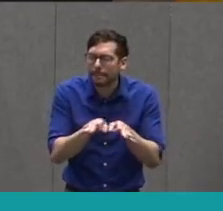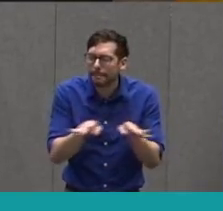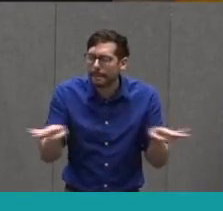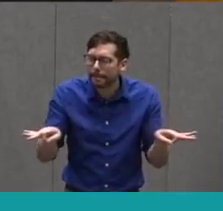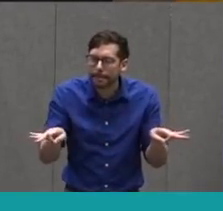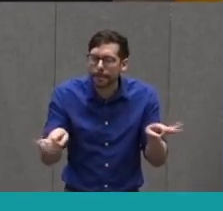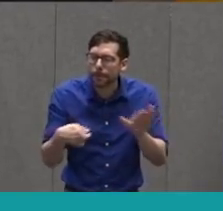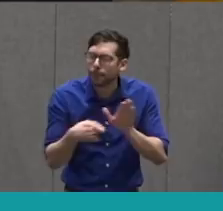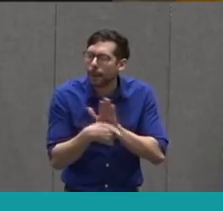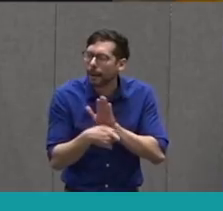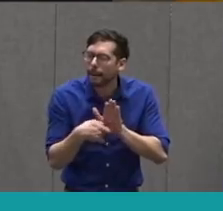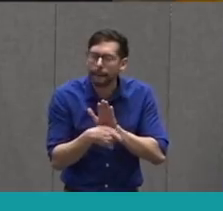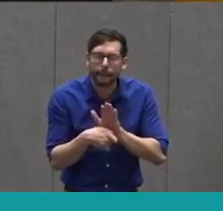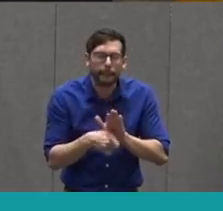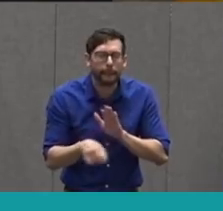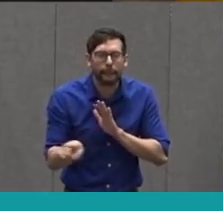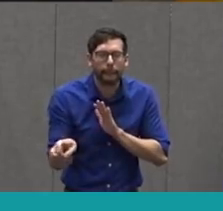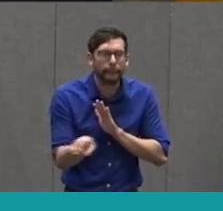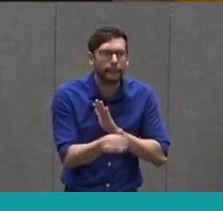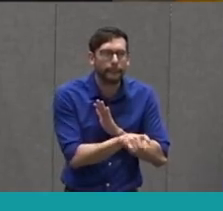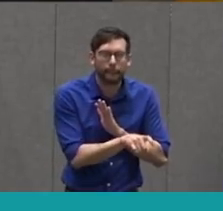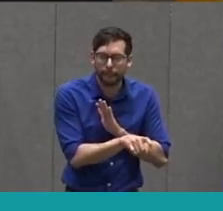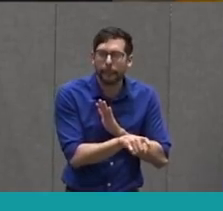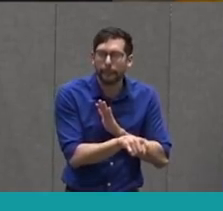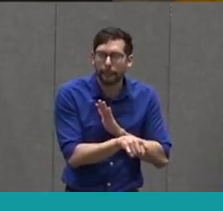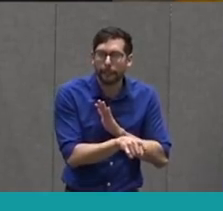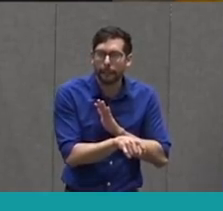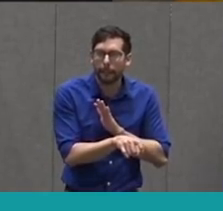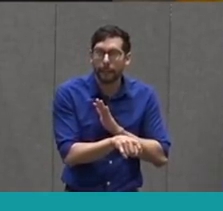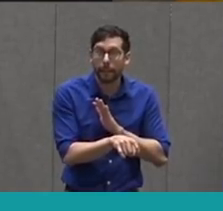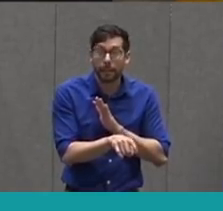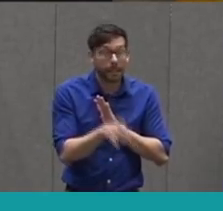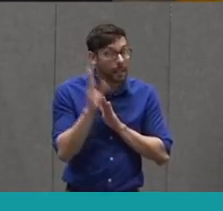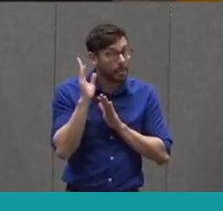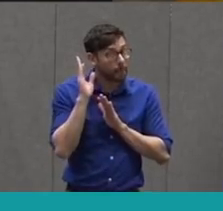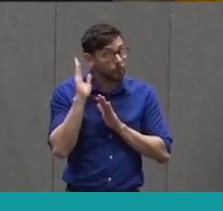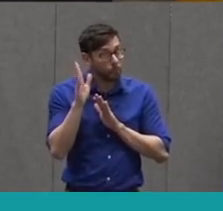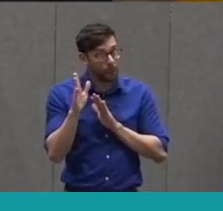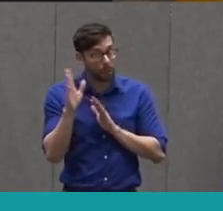work with that would represent our number of the day,